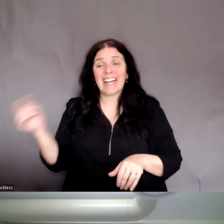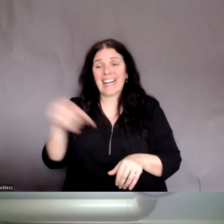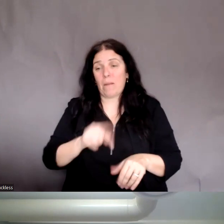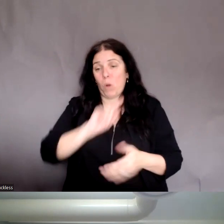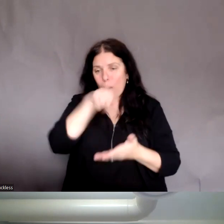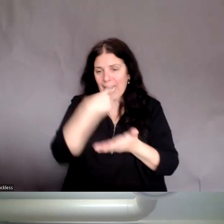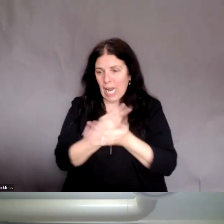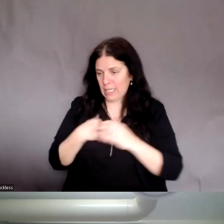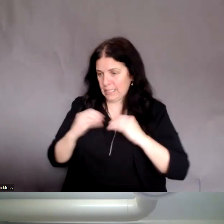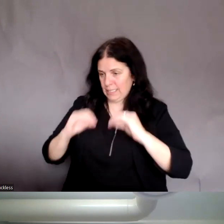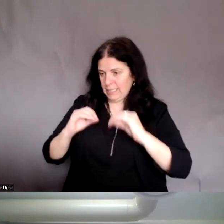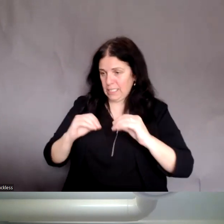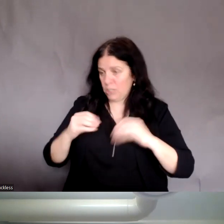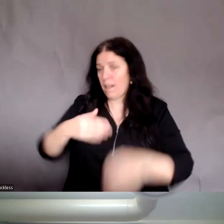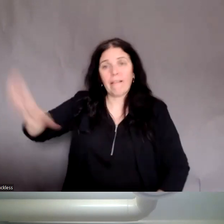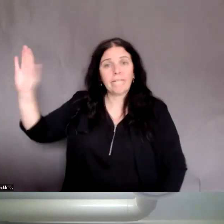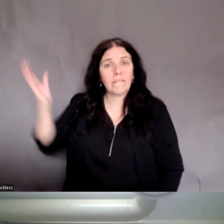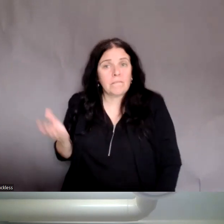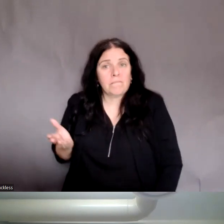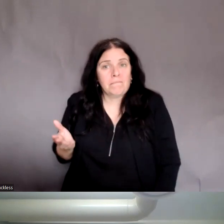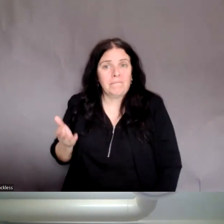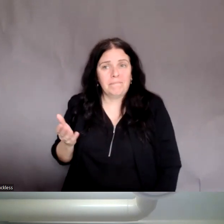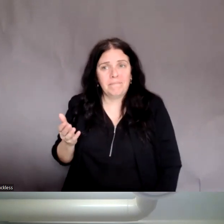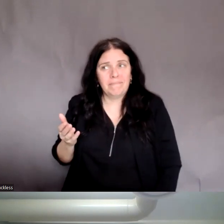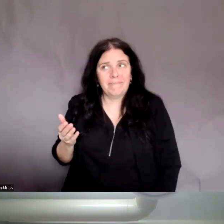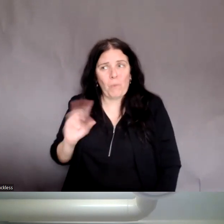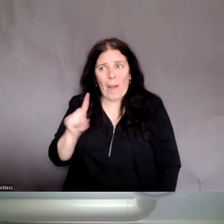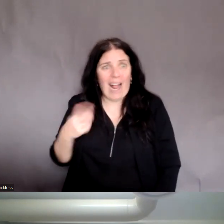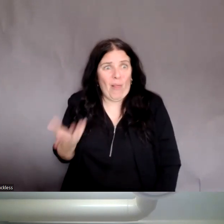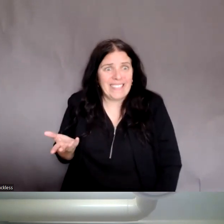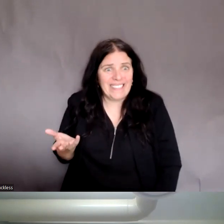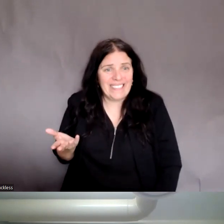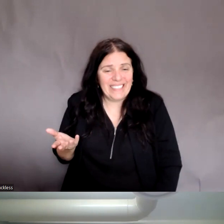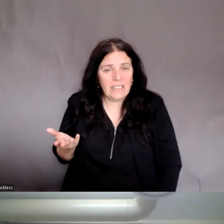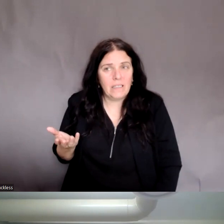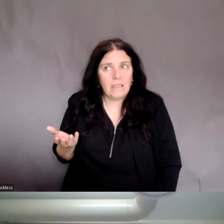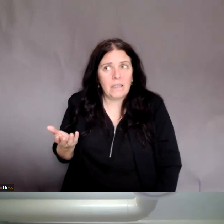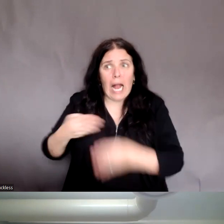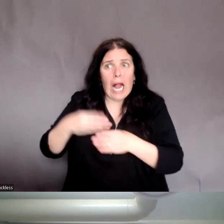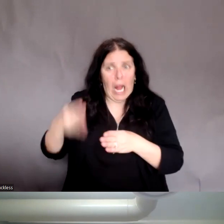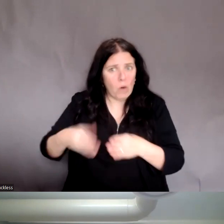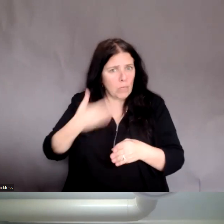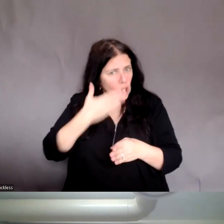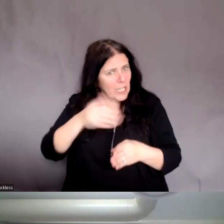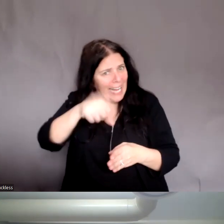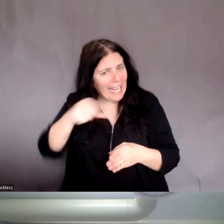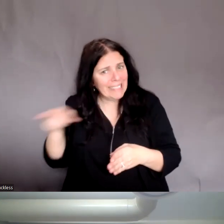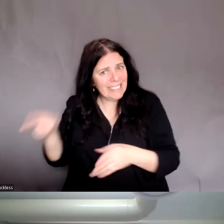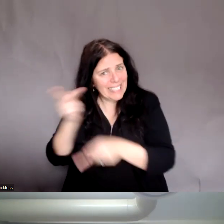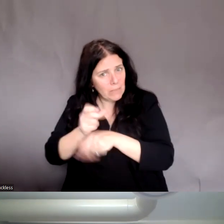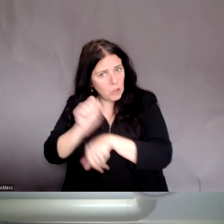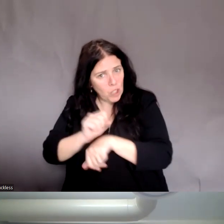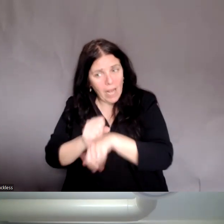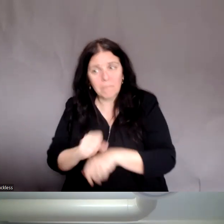hour, and they were taught and they left. And so of course there was a good outcome. The guy kept his job and piping was